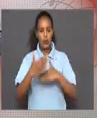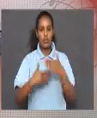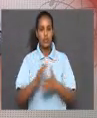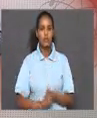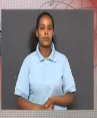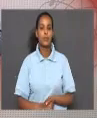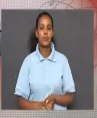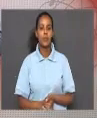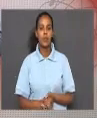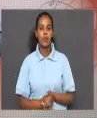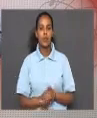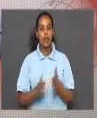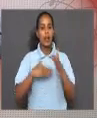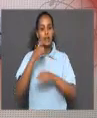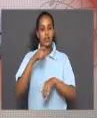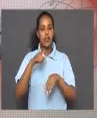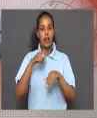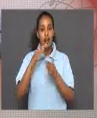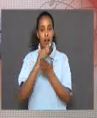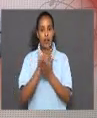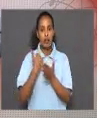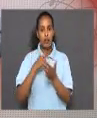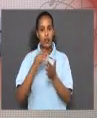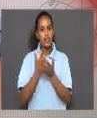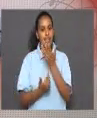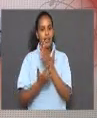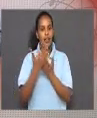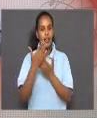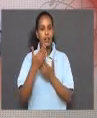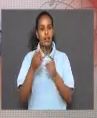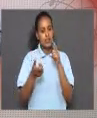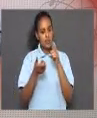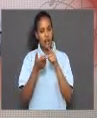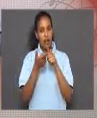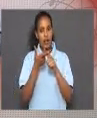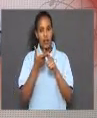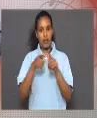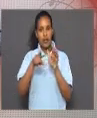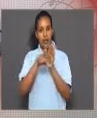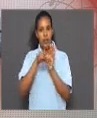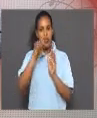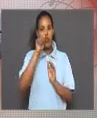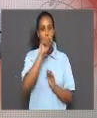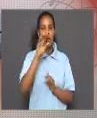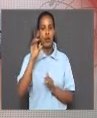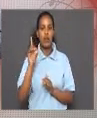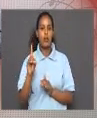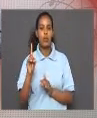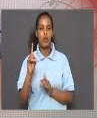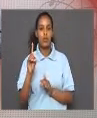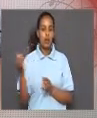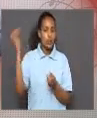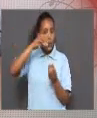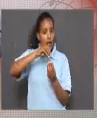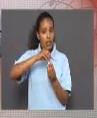process. In our next lesson, we will discuss the second law of thermodynamics,